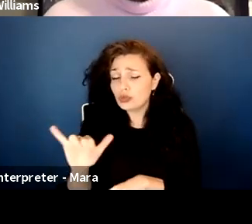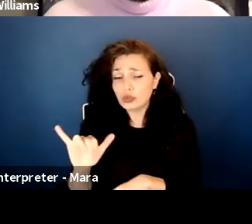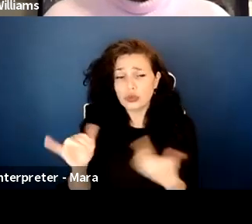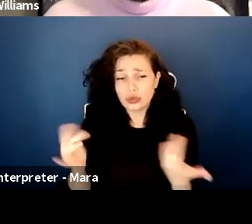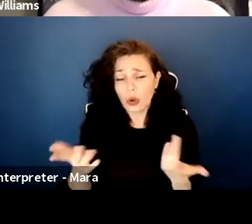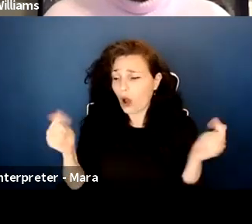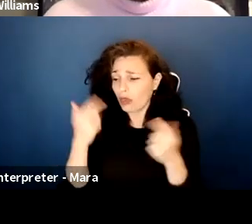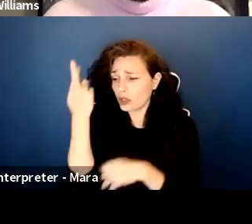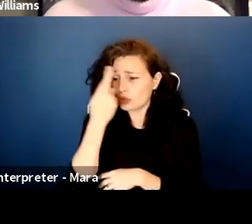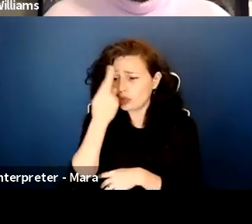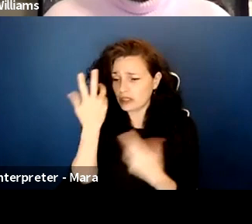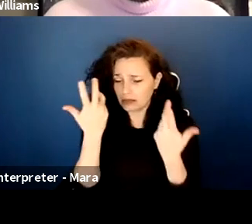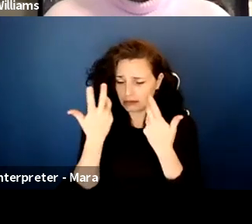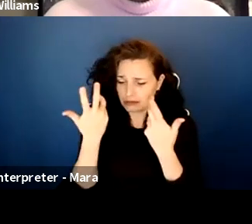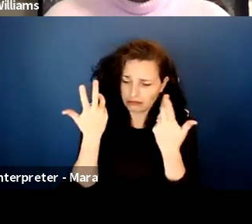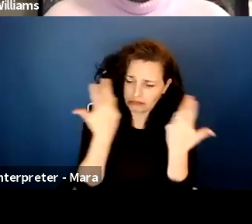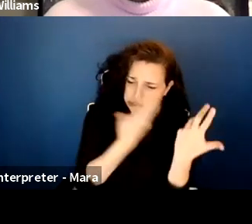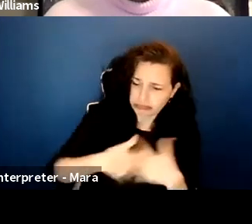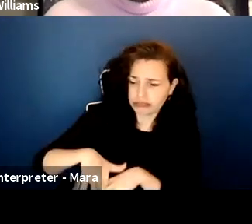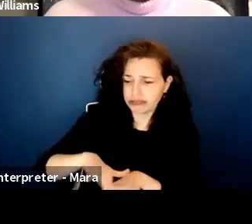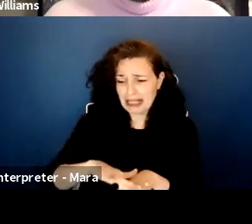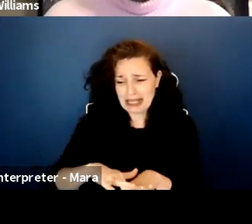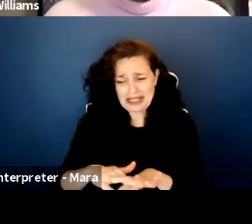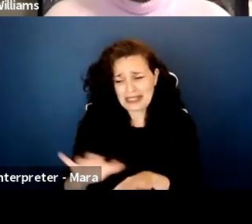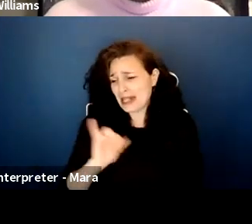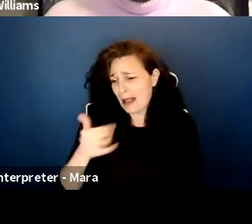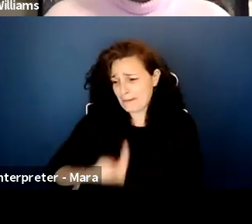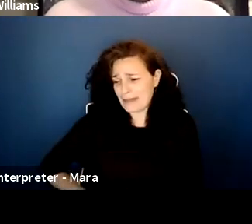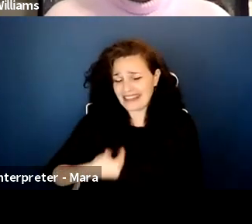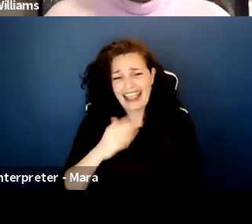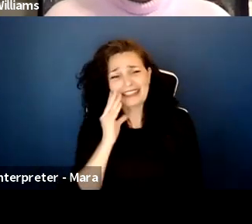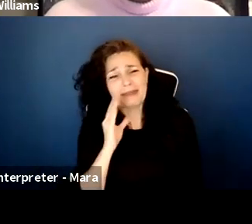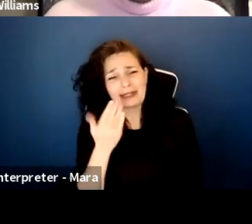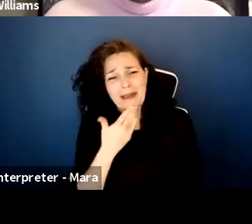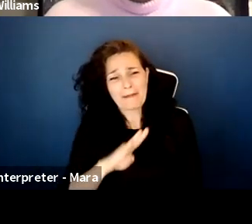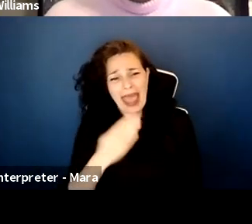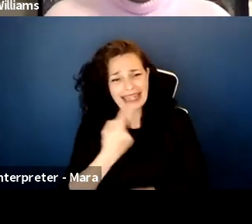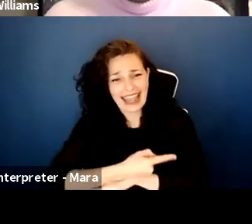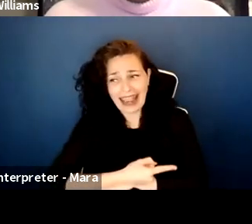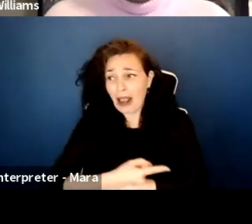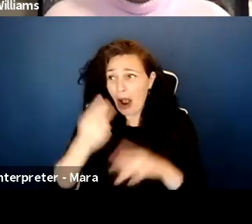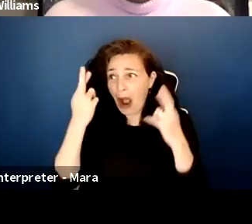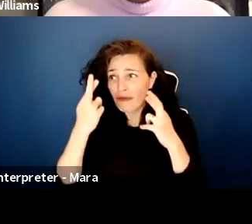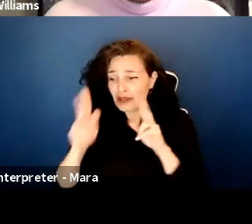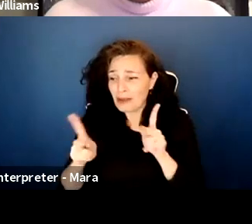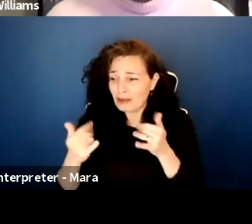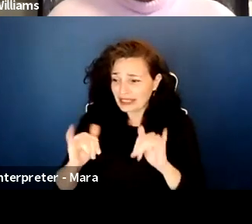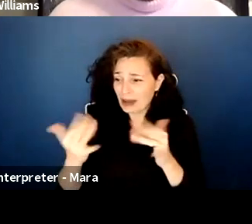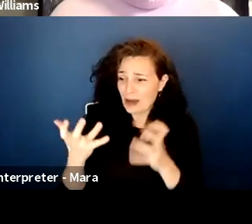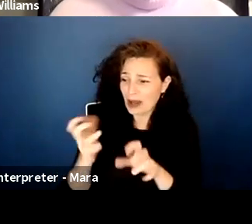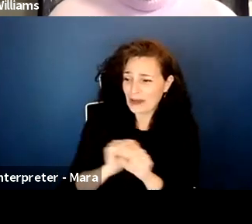it's the same with me. I have a bad day, and I hope people still will want to work with me the next day.